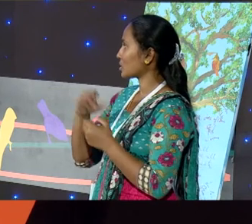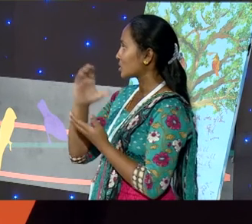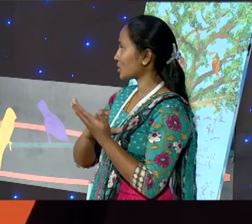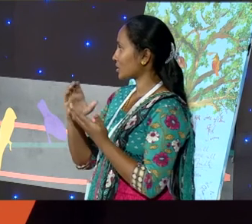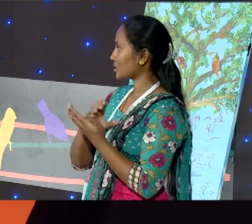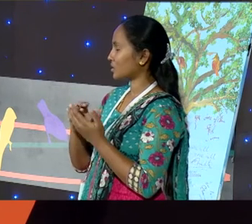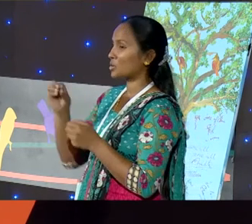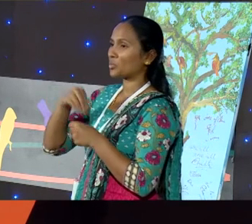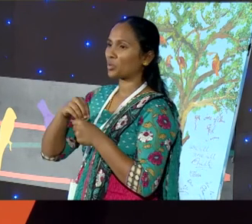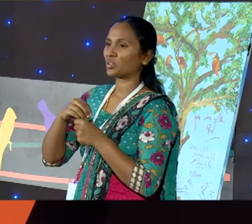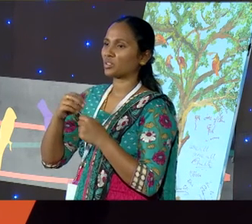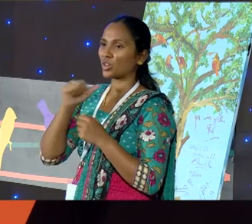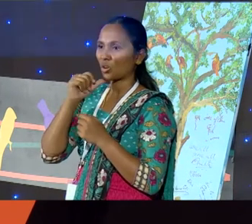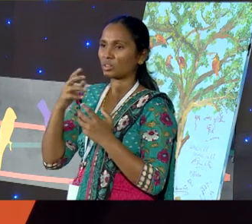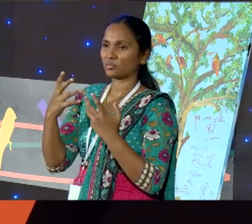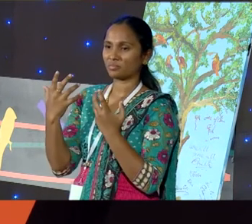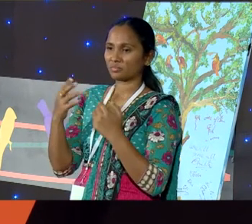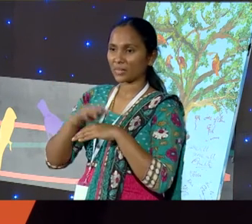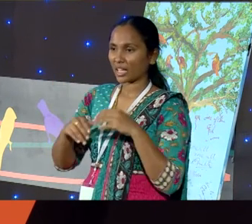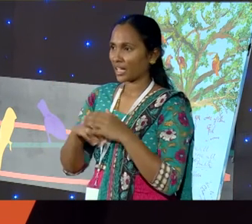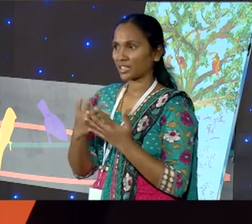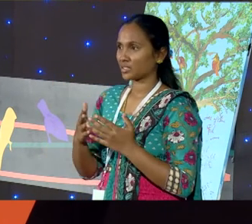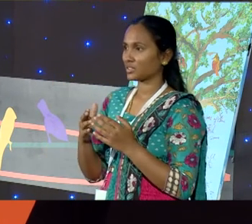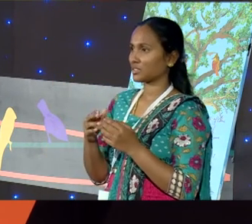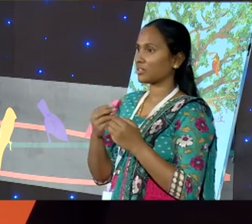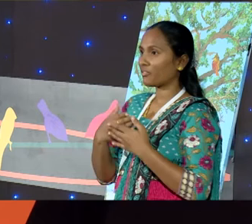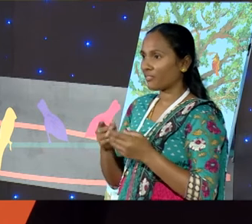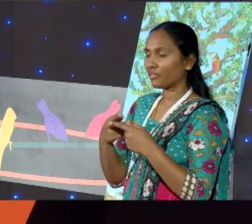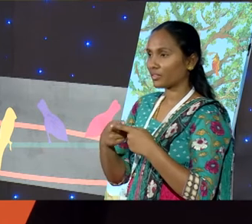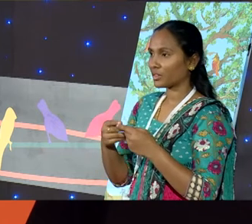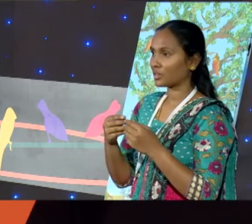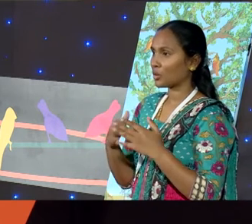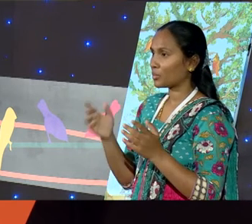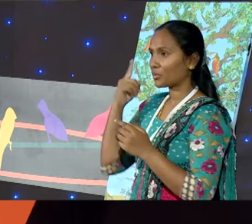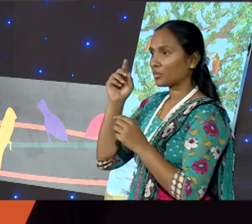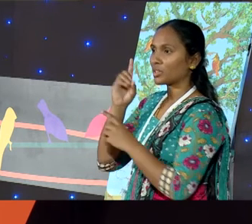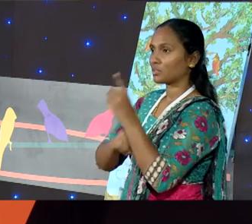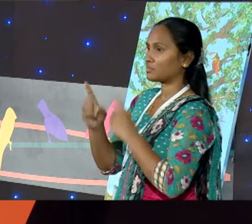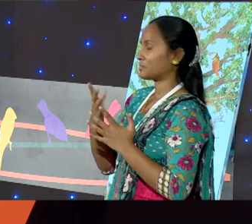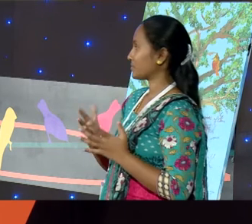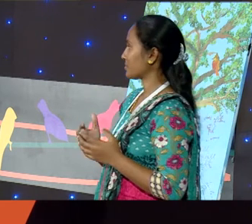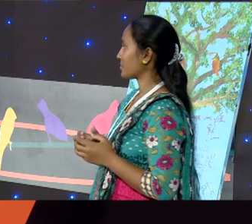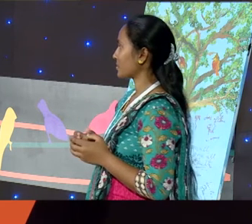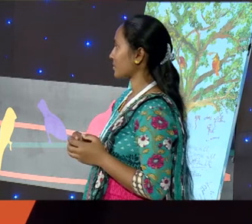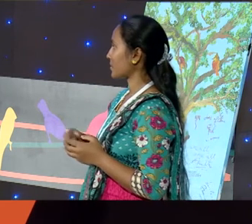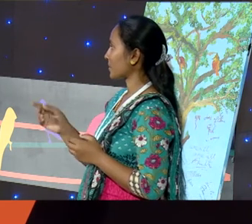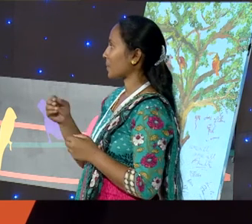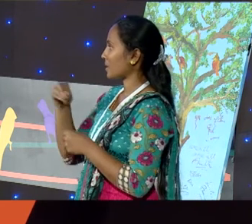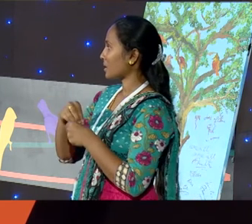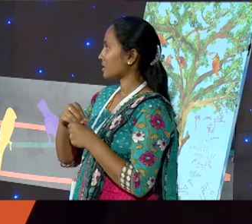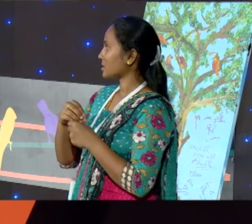really accessible to wheelchair users, and I didn't really know what to do, and I think I took a shortcut in life, and